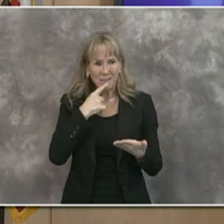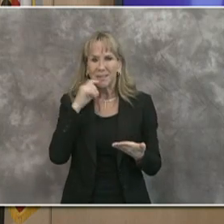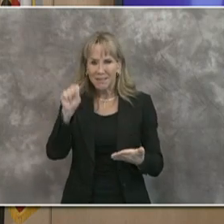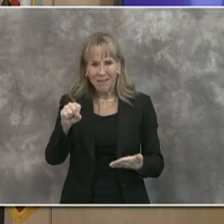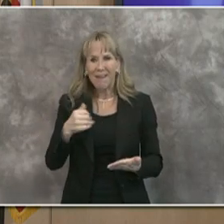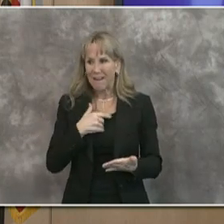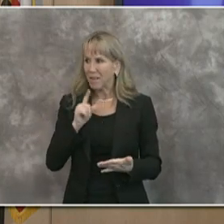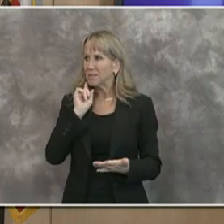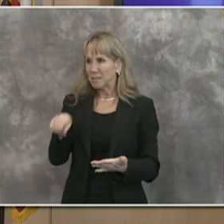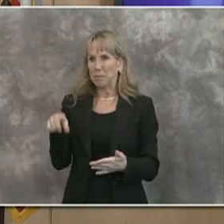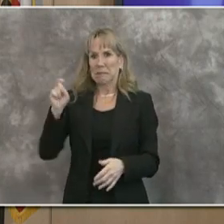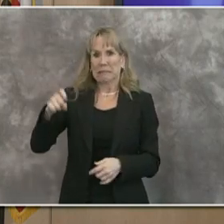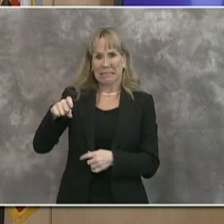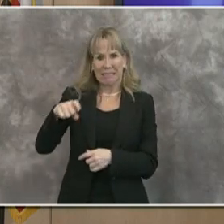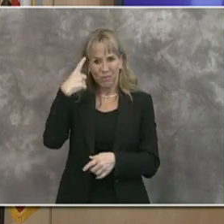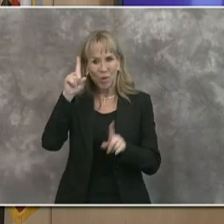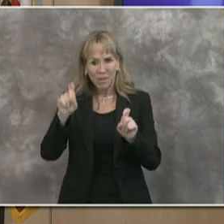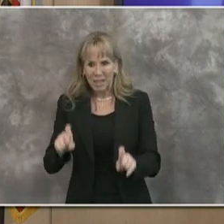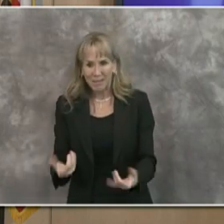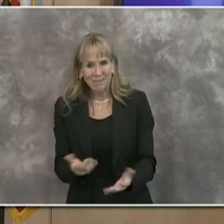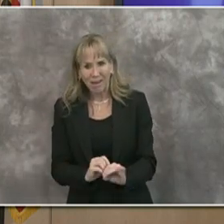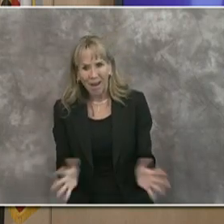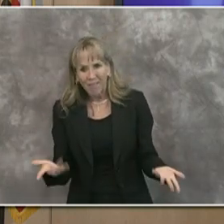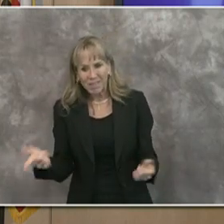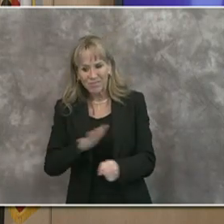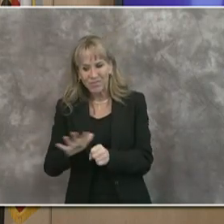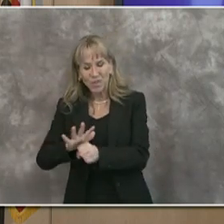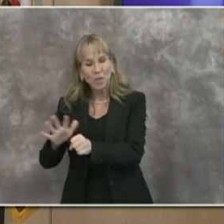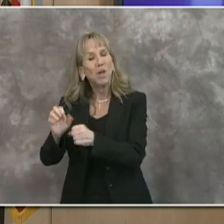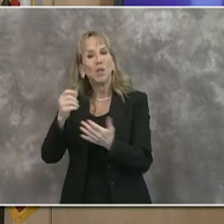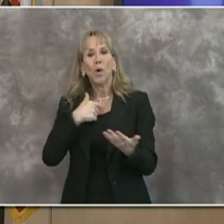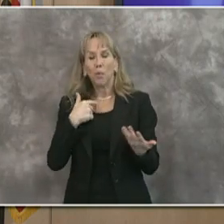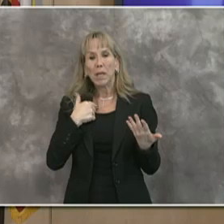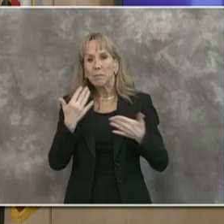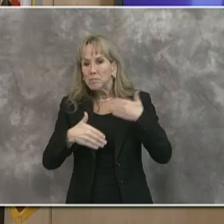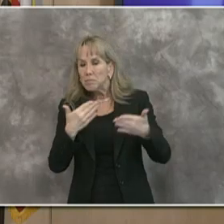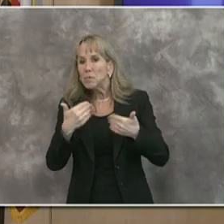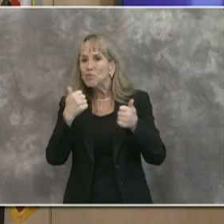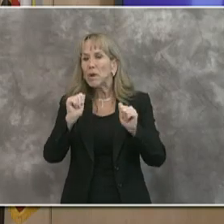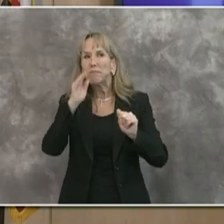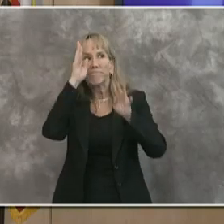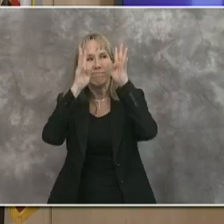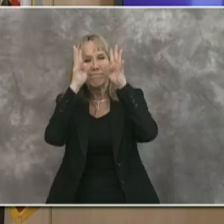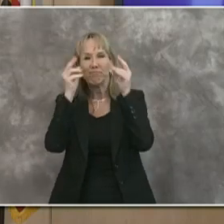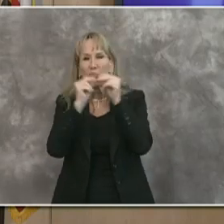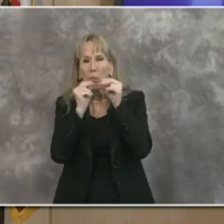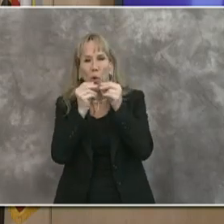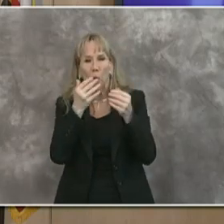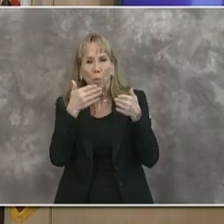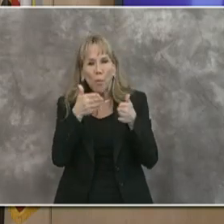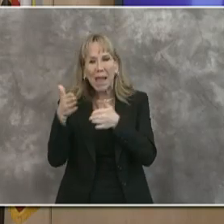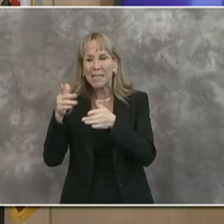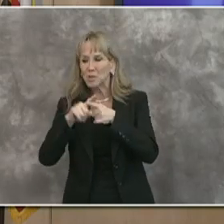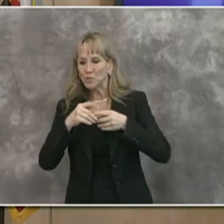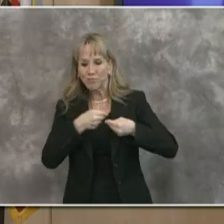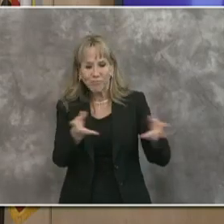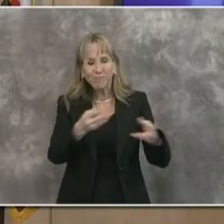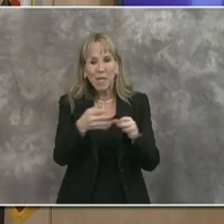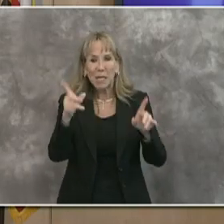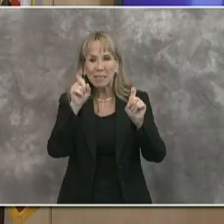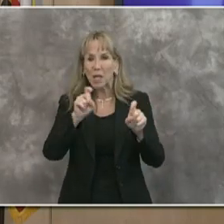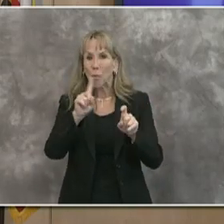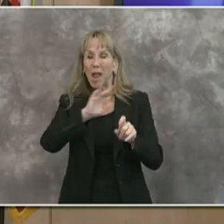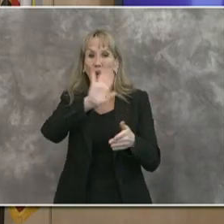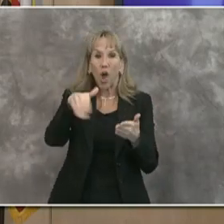for testing. And so we believe that as we continue to find innovative and creative ways to fulfill that doesn't have everyone show